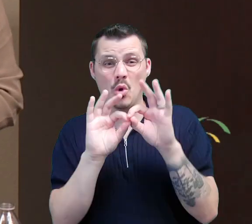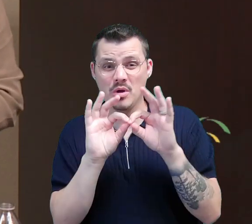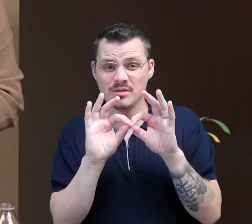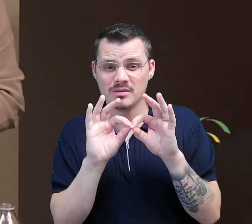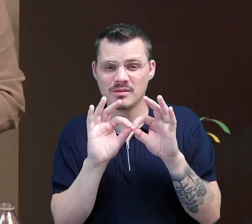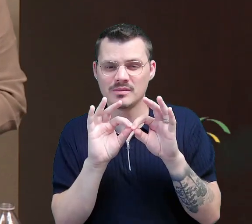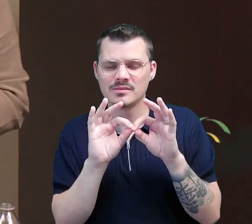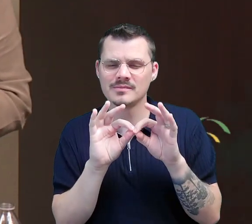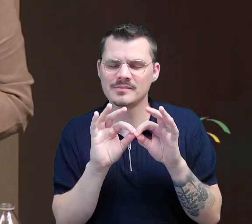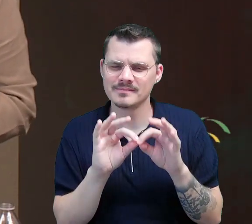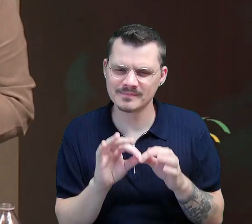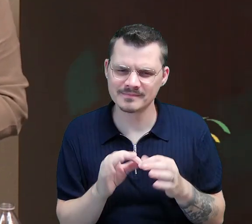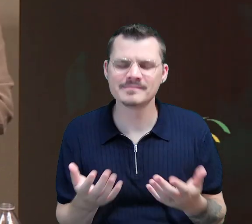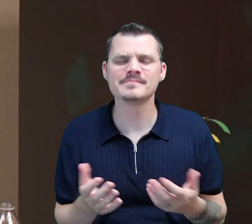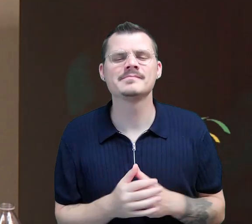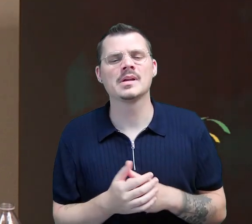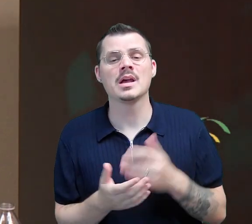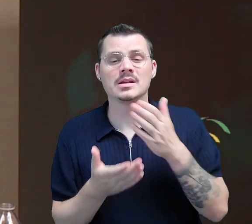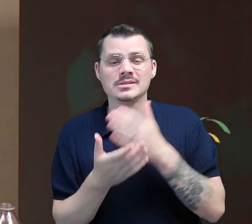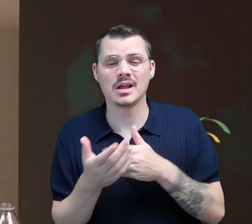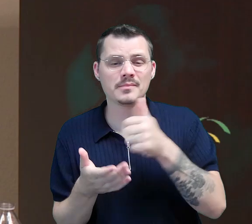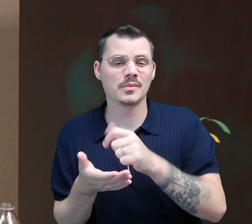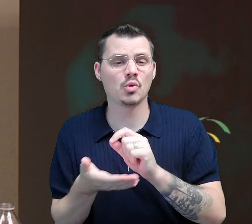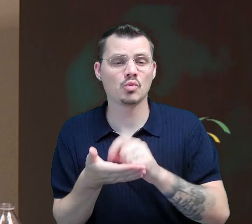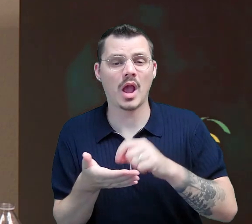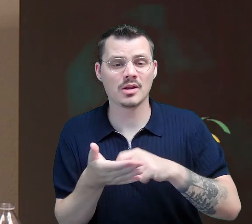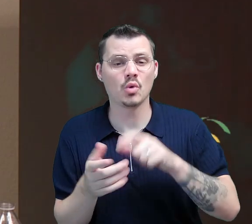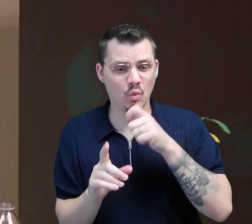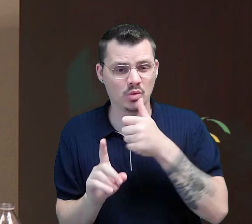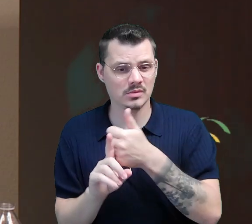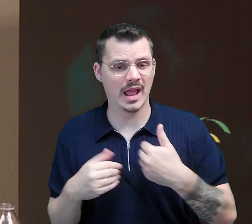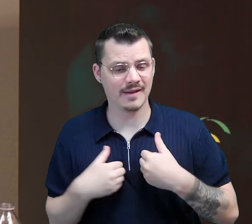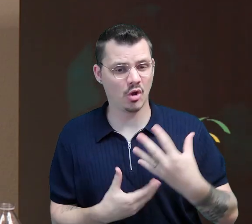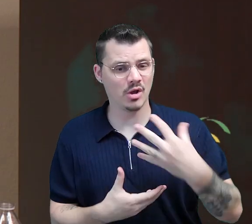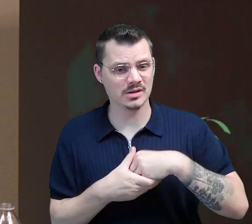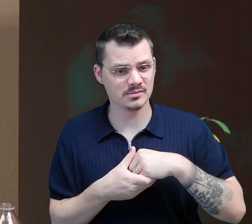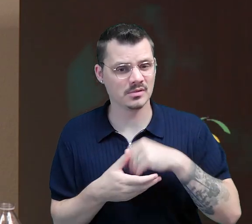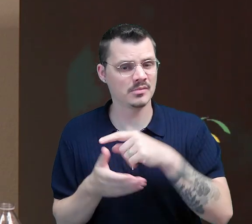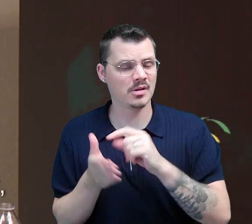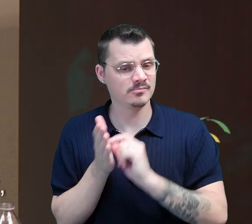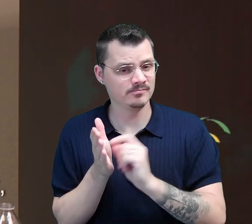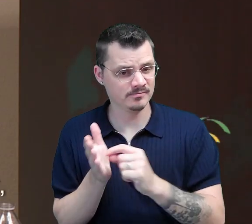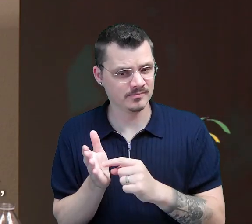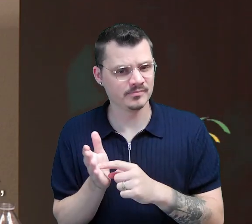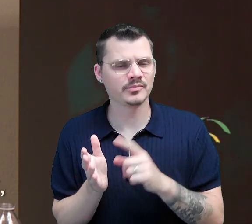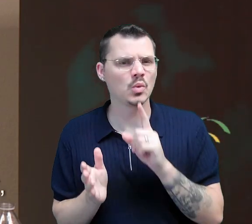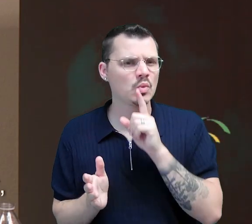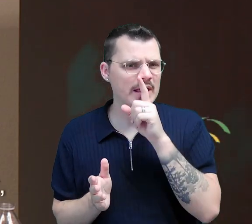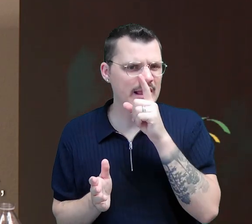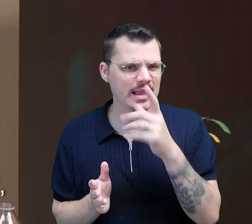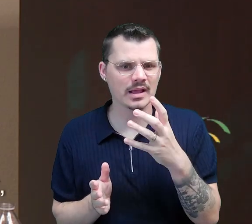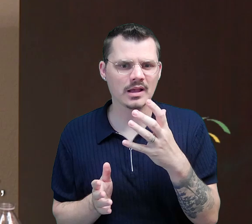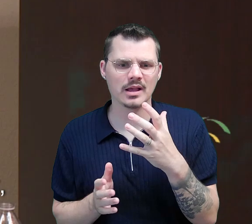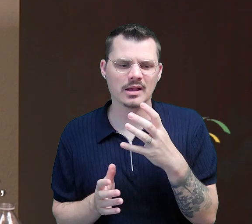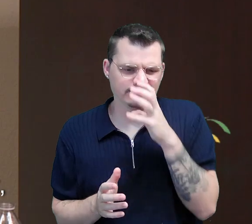it? Some of the writings by people with autism are really, really